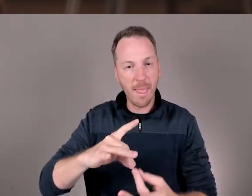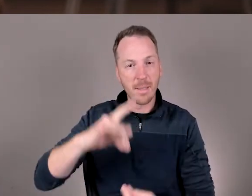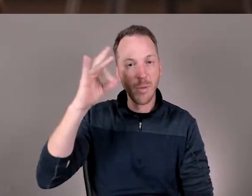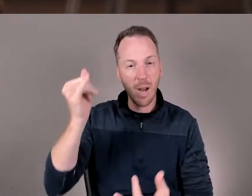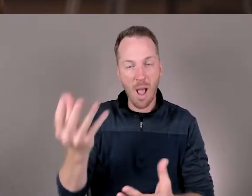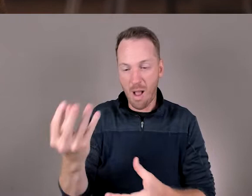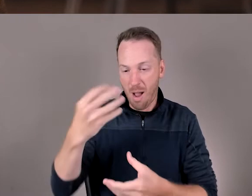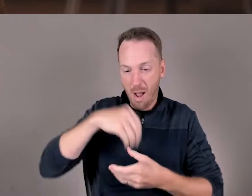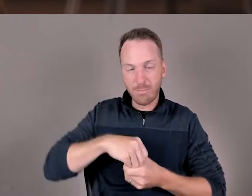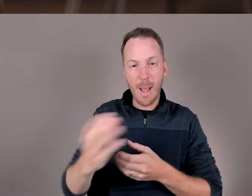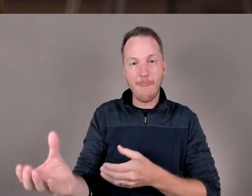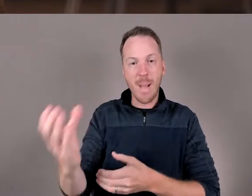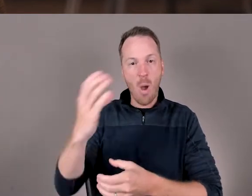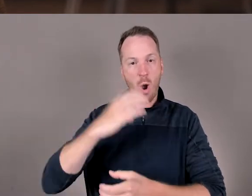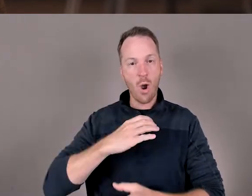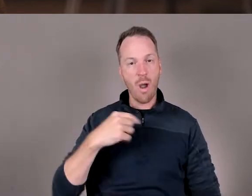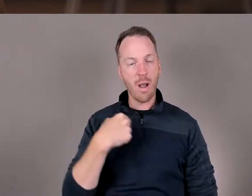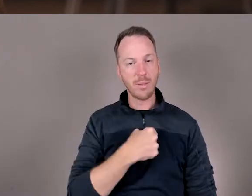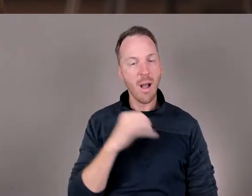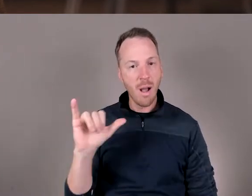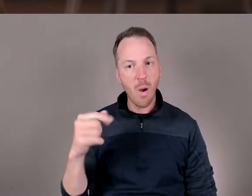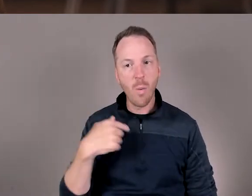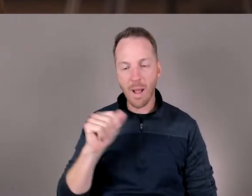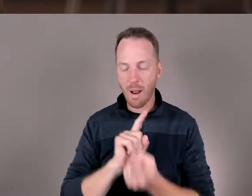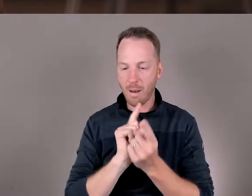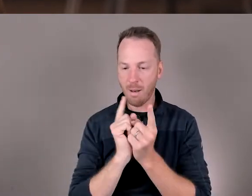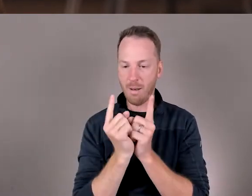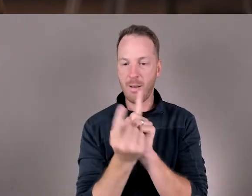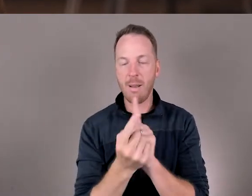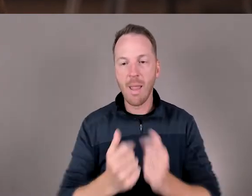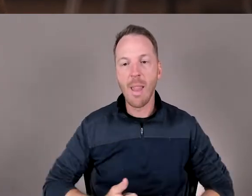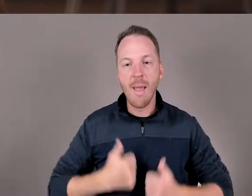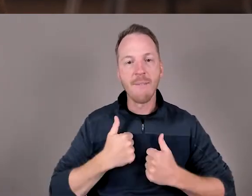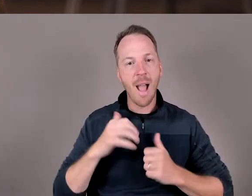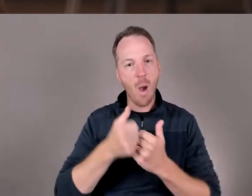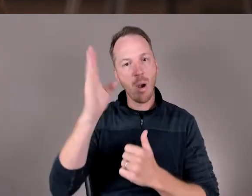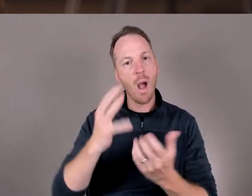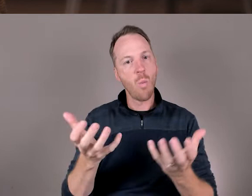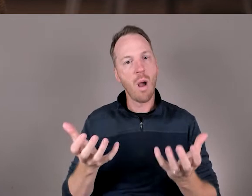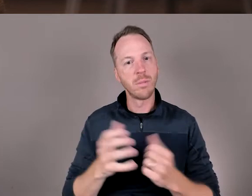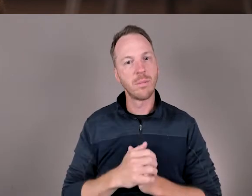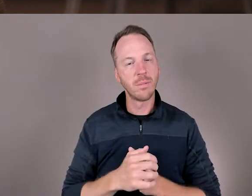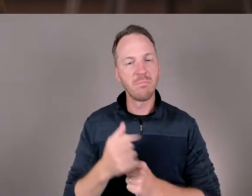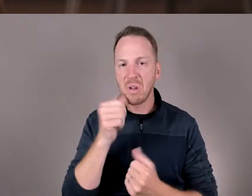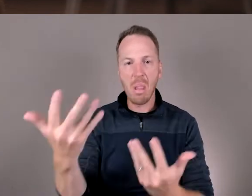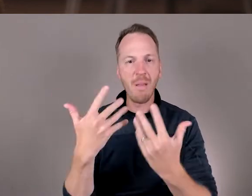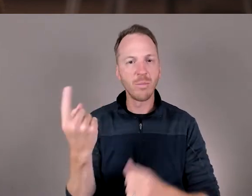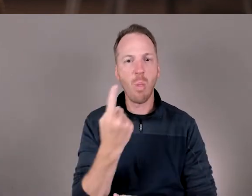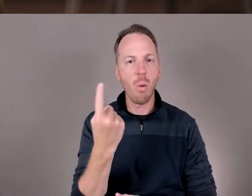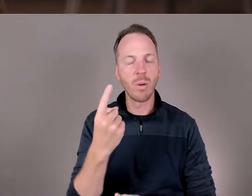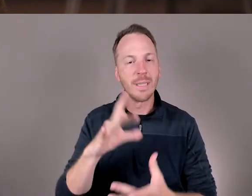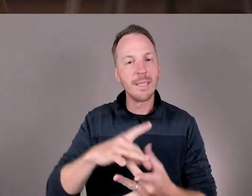enabled us and empowered us to live our lives the way God wants us to. And he doesn't leave us alone to do this. The